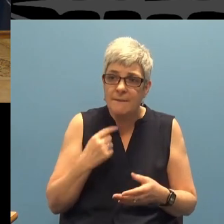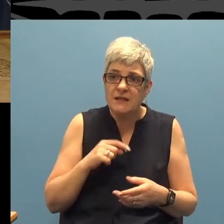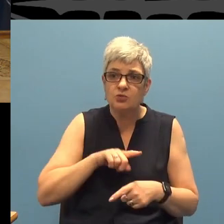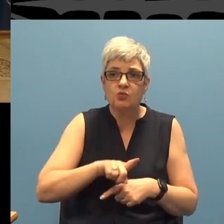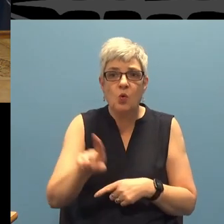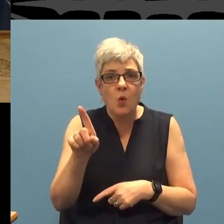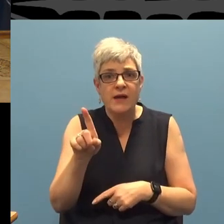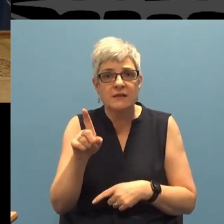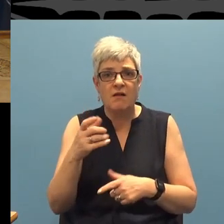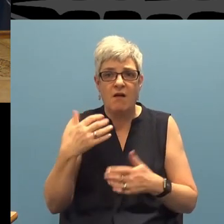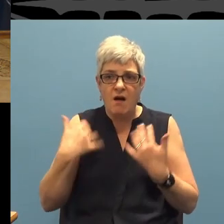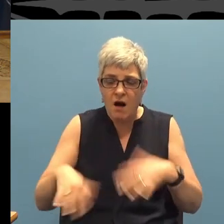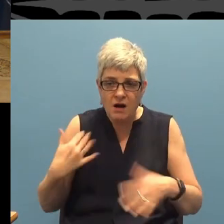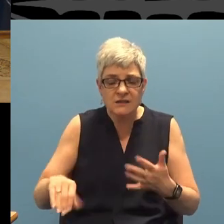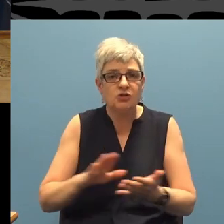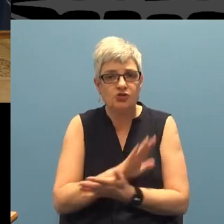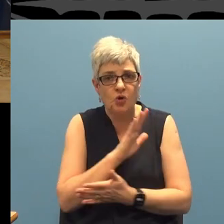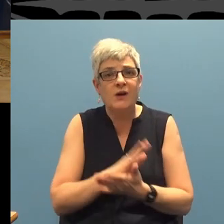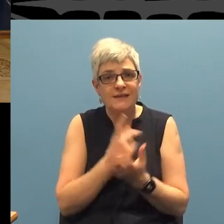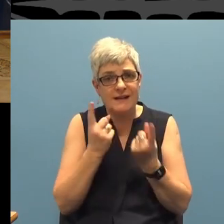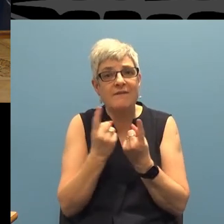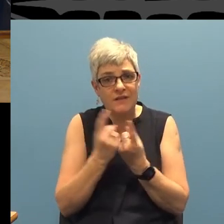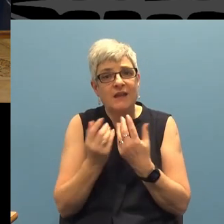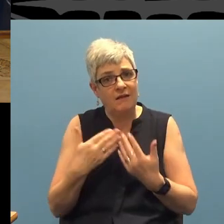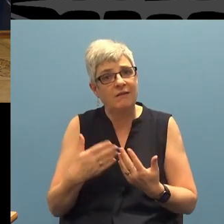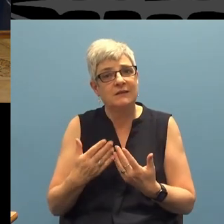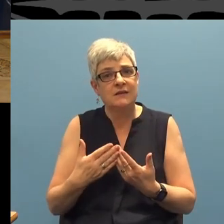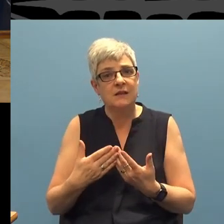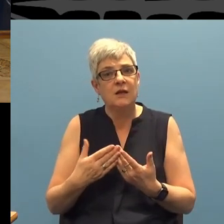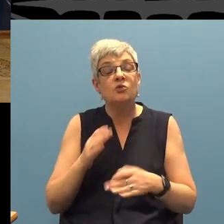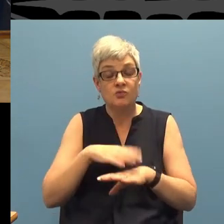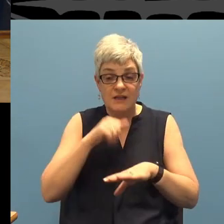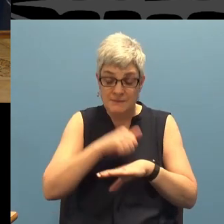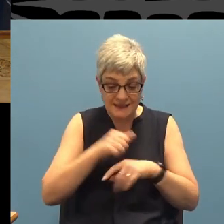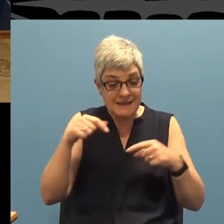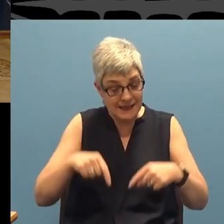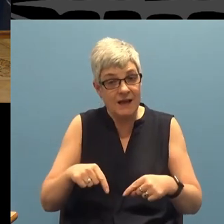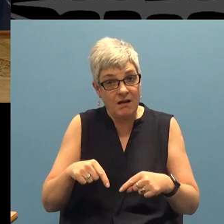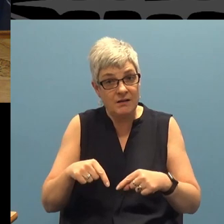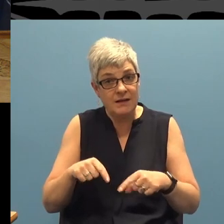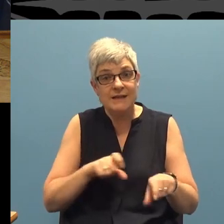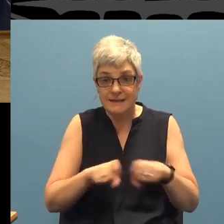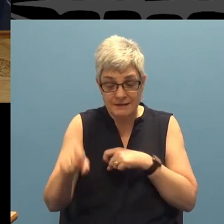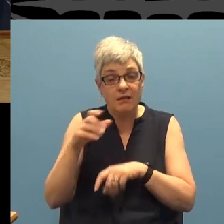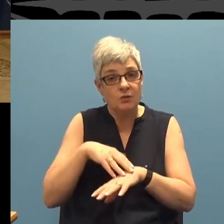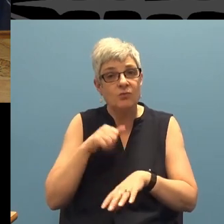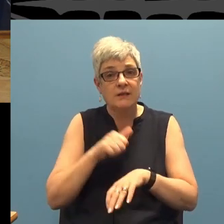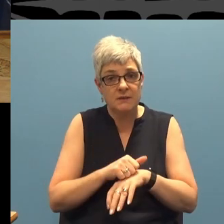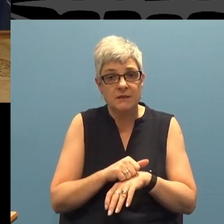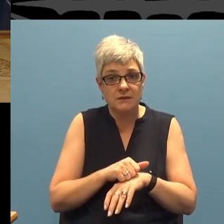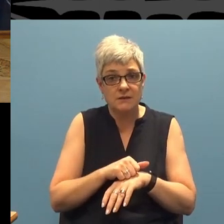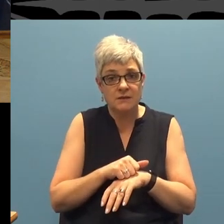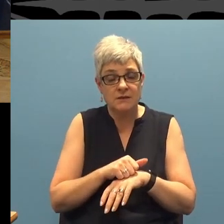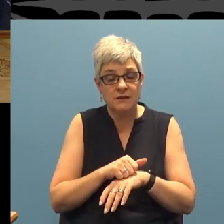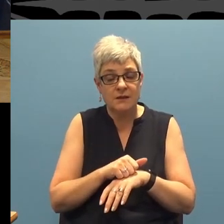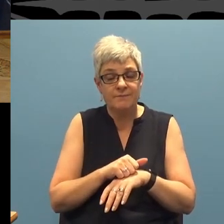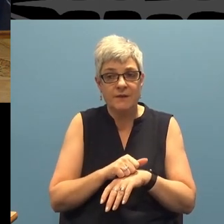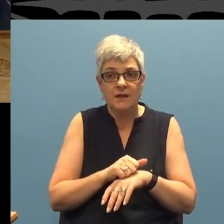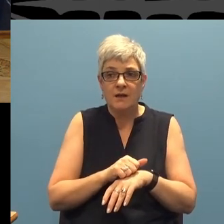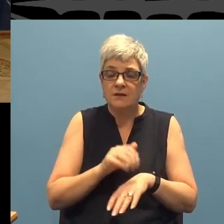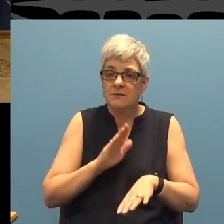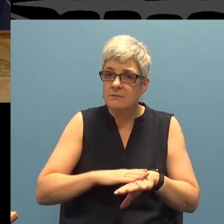else. So Christmas is here. It is still Christmas, despite all